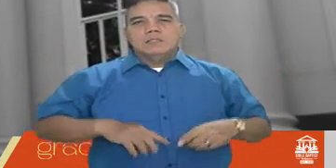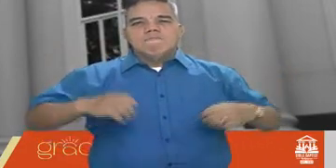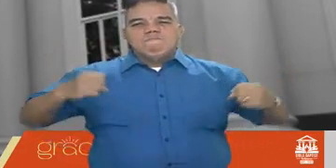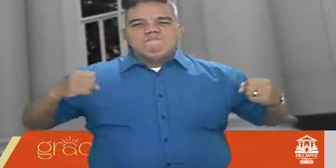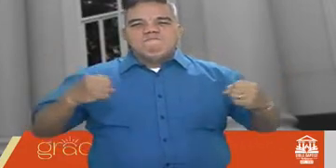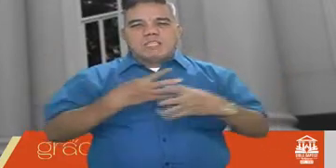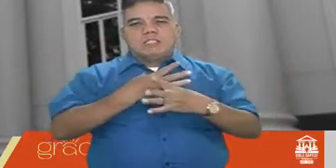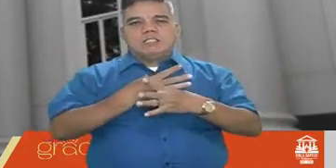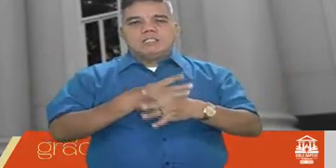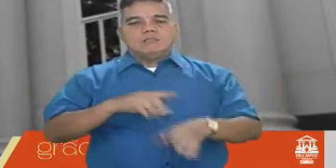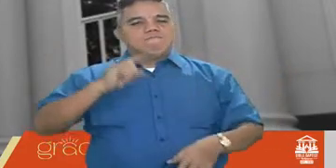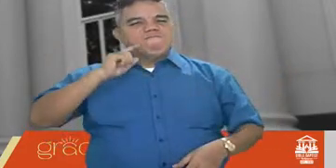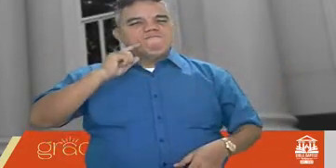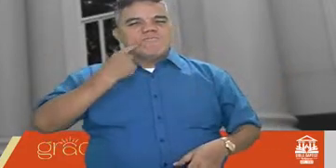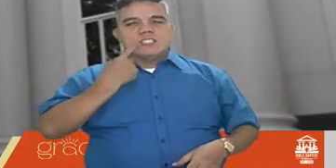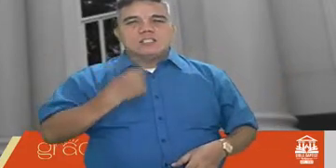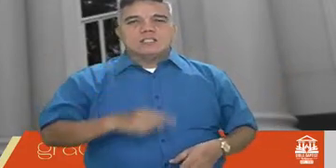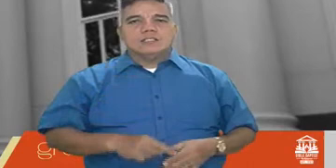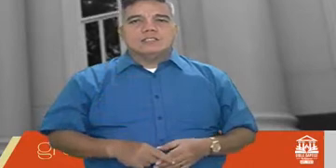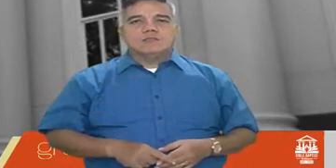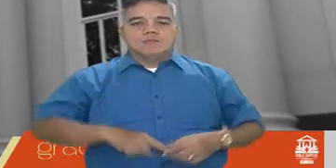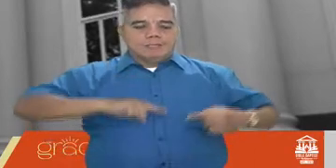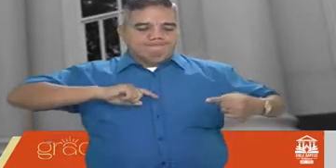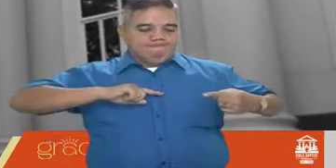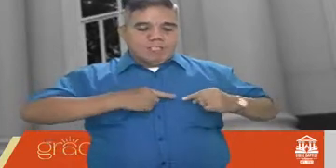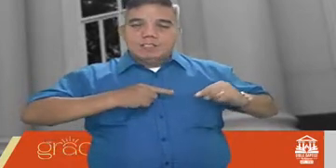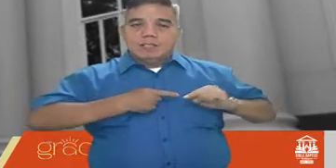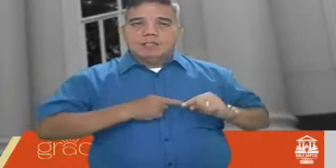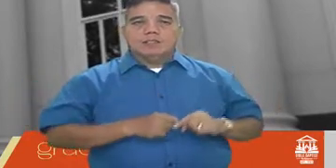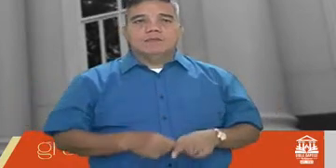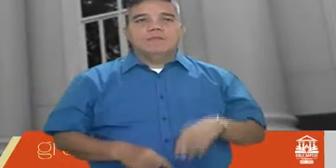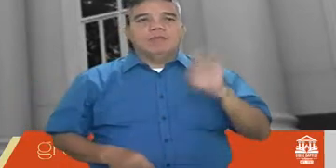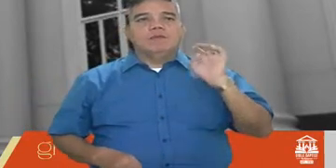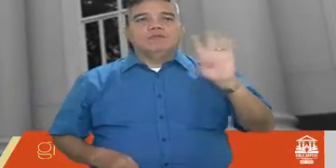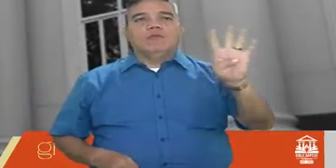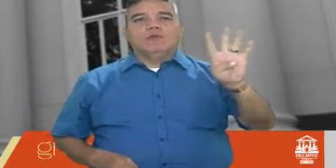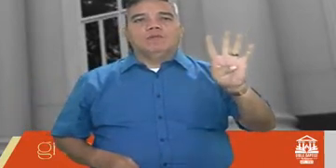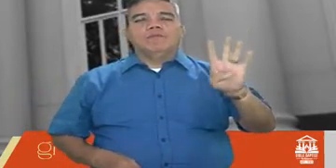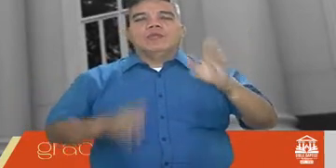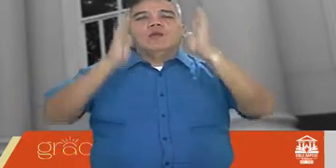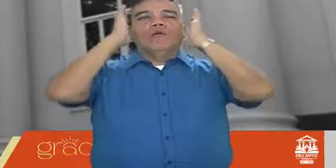Know the warning signs of bitterness. Number four,